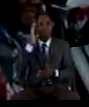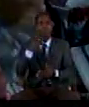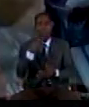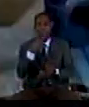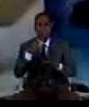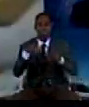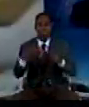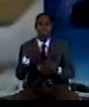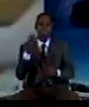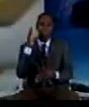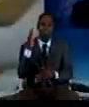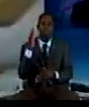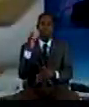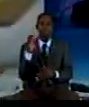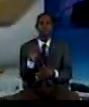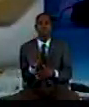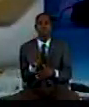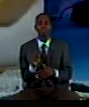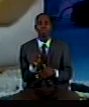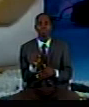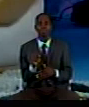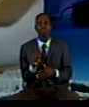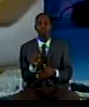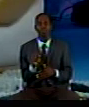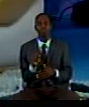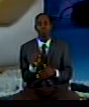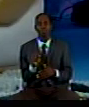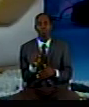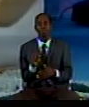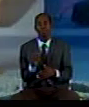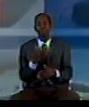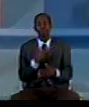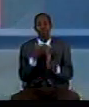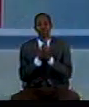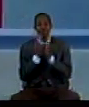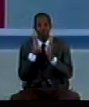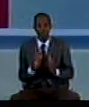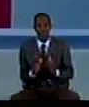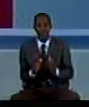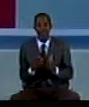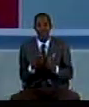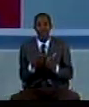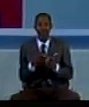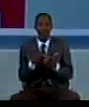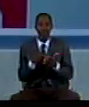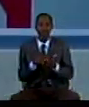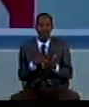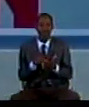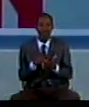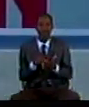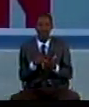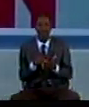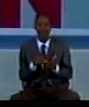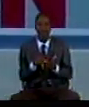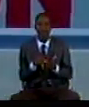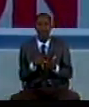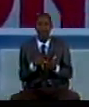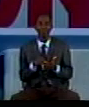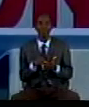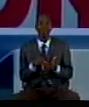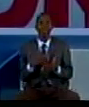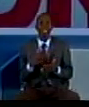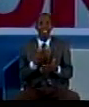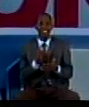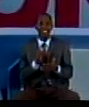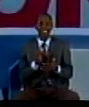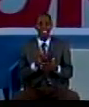testimonies. In fact, my last prayer request, I will not pray, having come closer to see you face to face. And I know that miracle